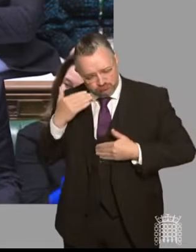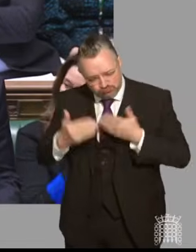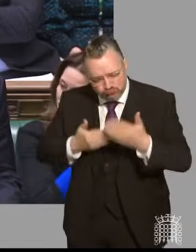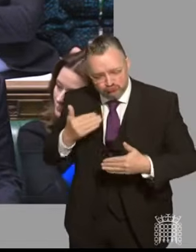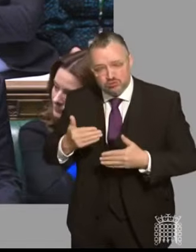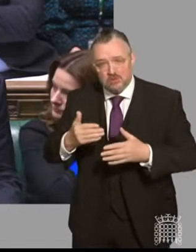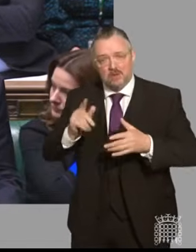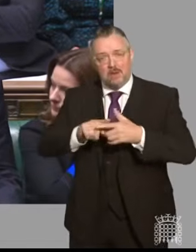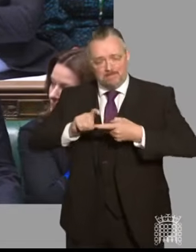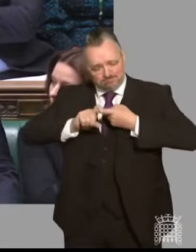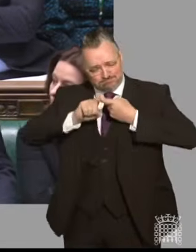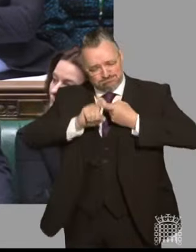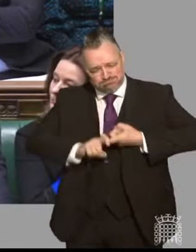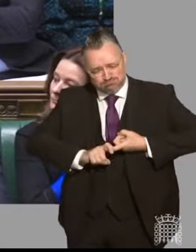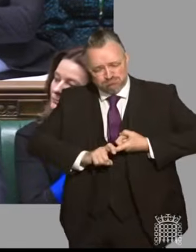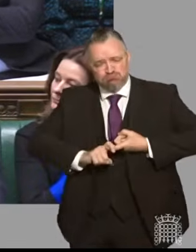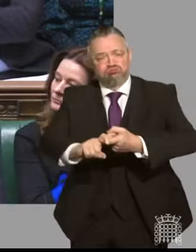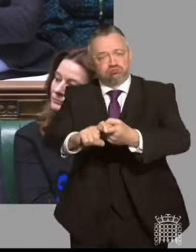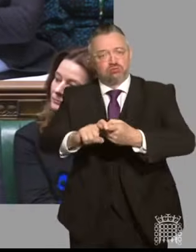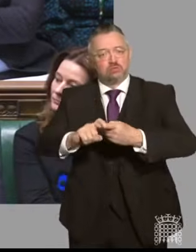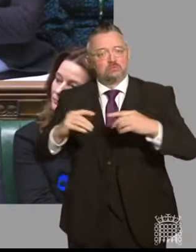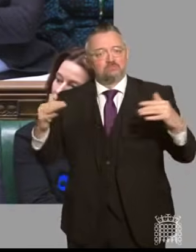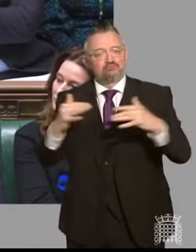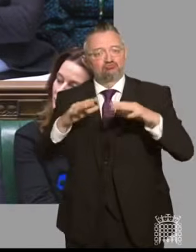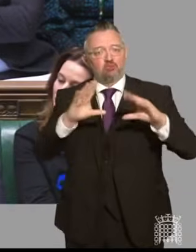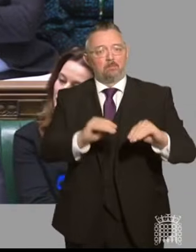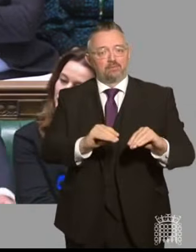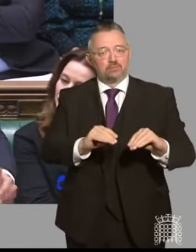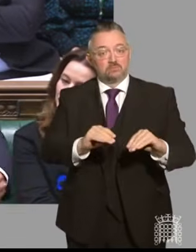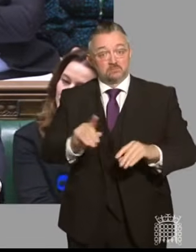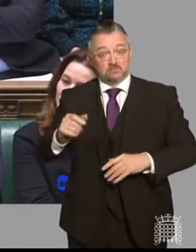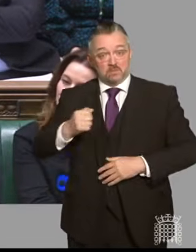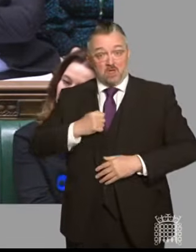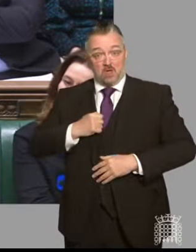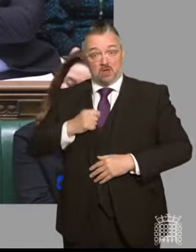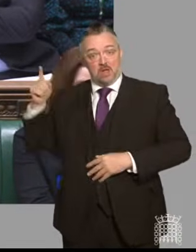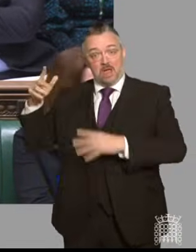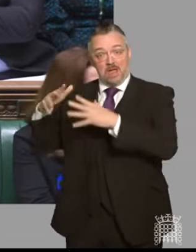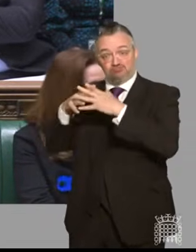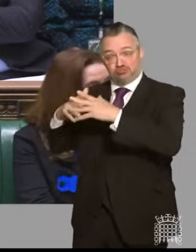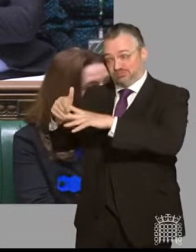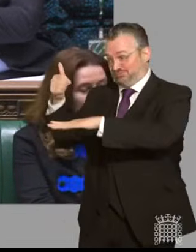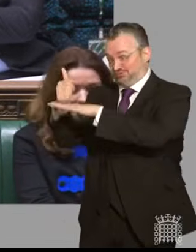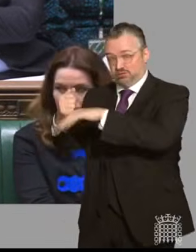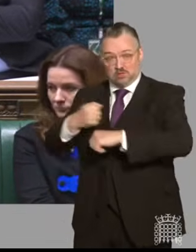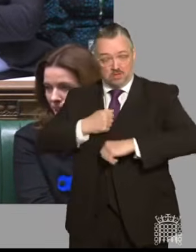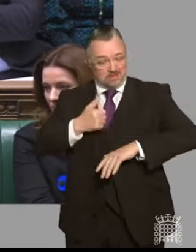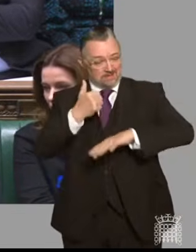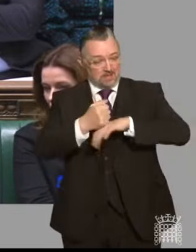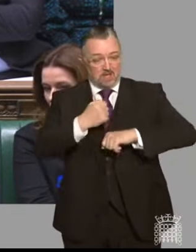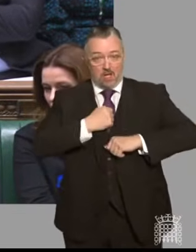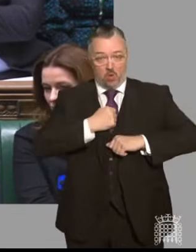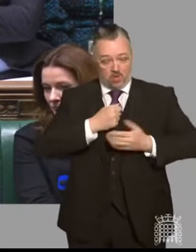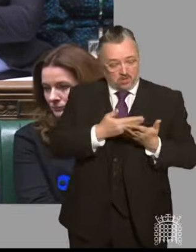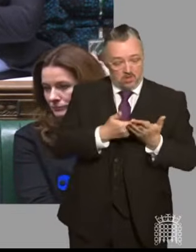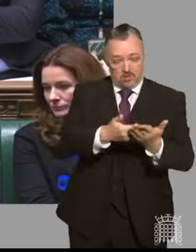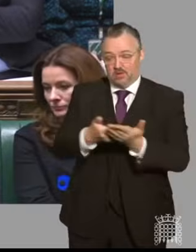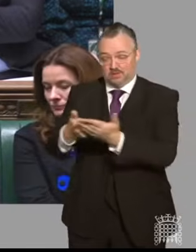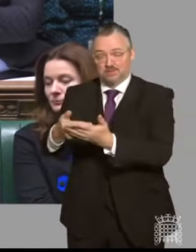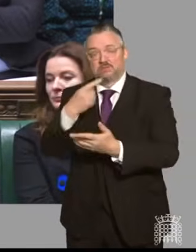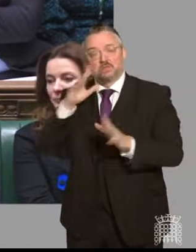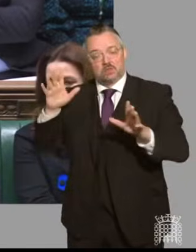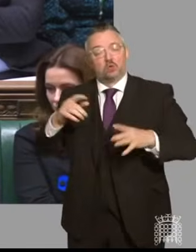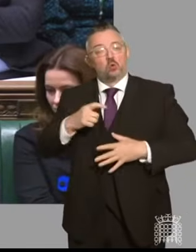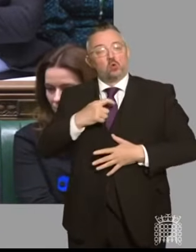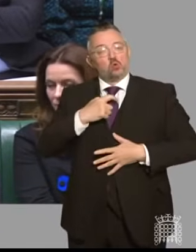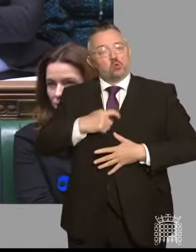set out and the United States have set out in their resolution, which is for an immediate humanitarian pause to get hostages out and